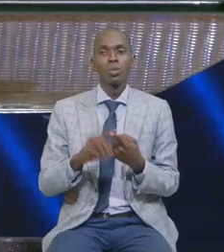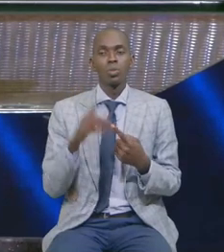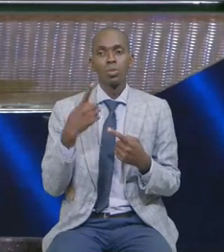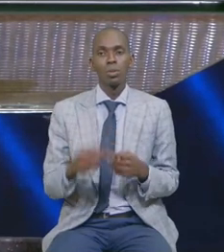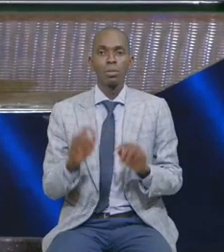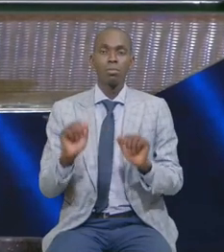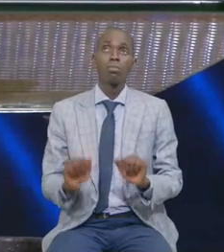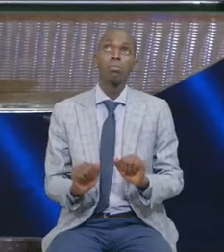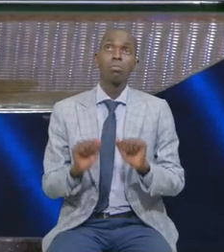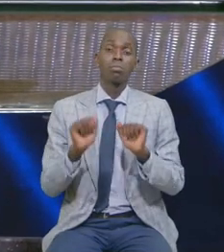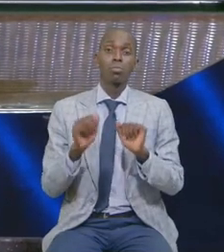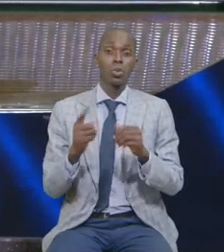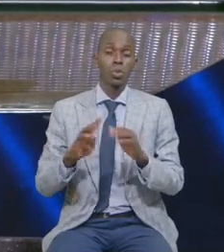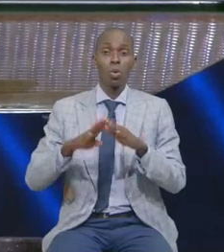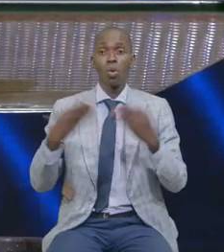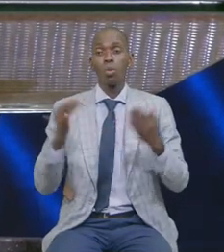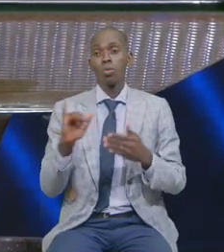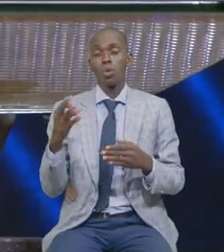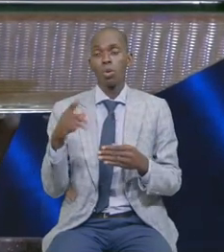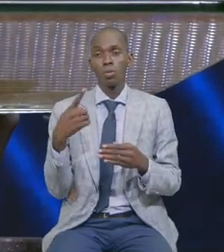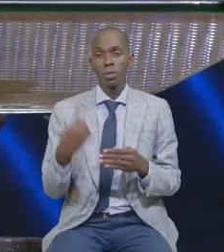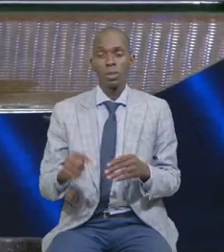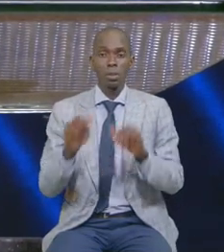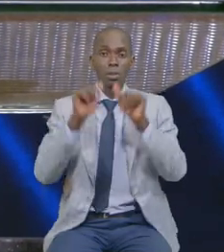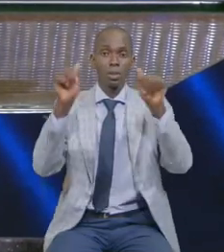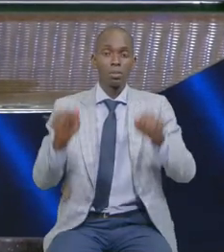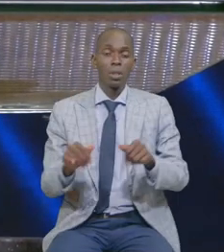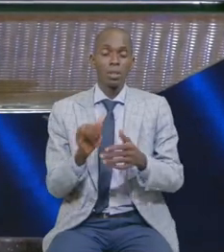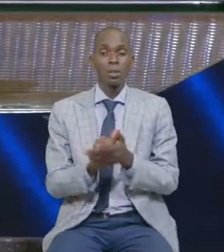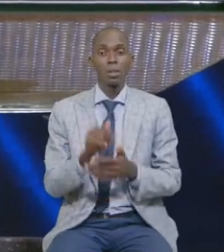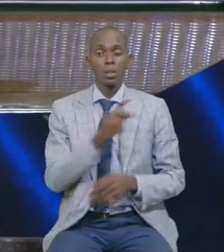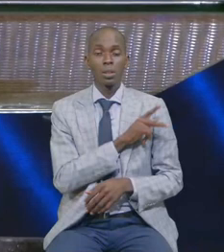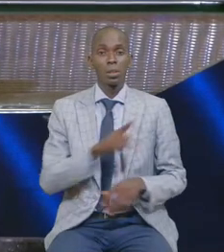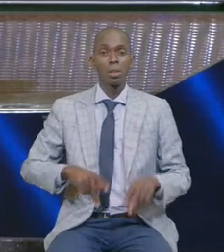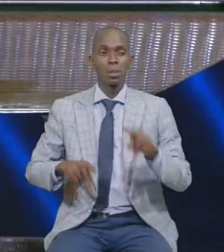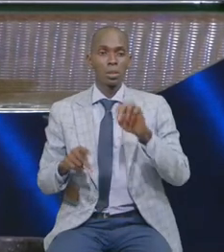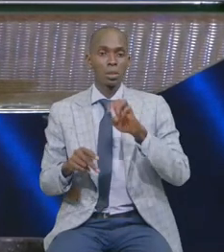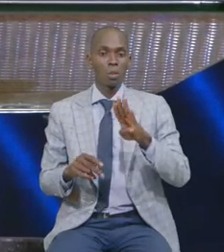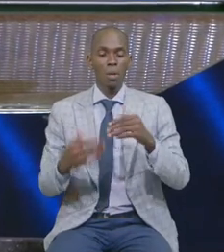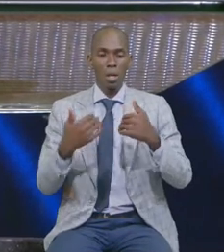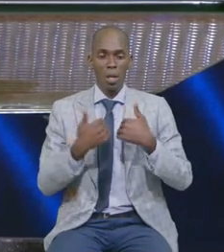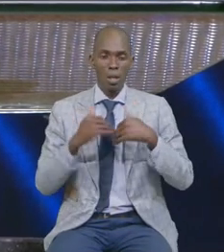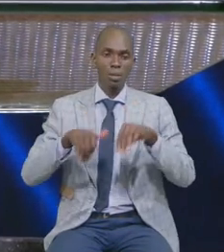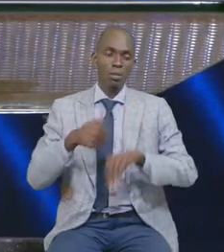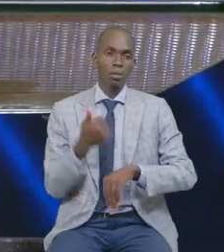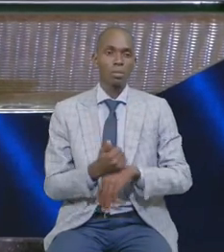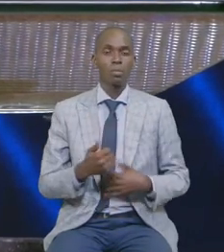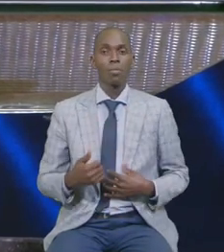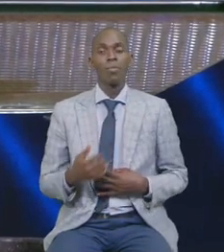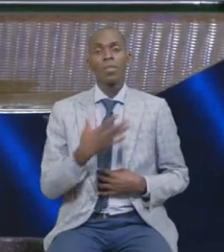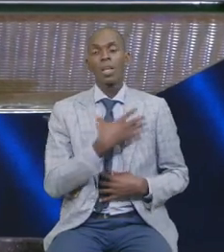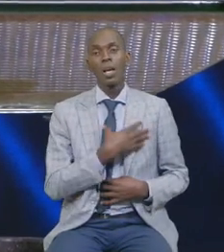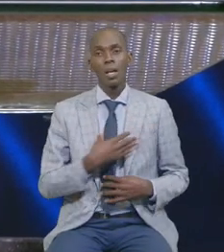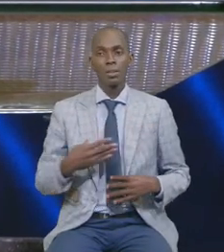dedication of the image that nebuchadnezza the king had set up and